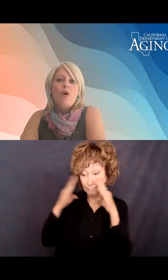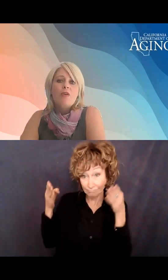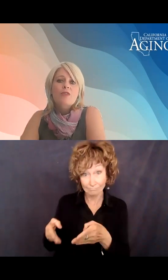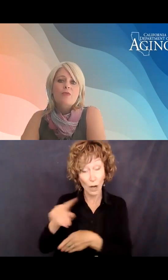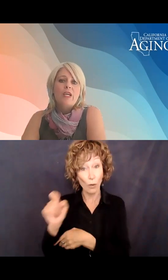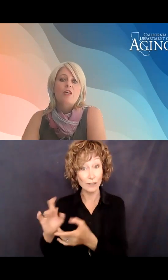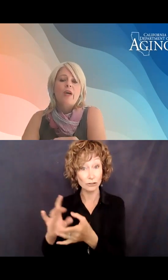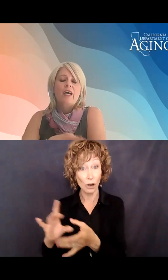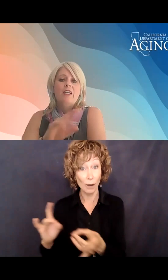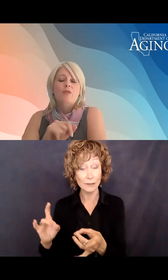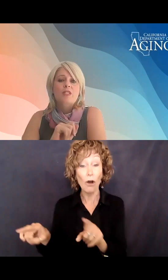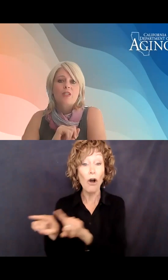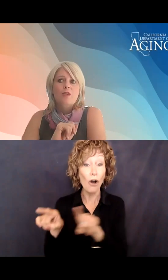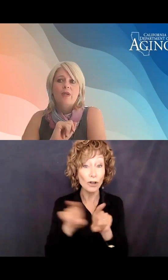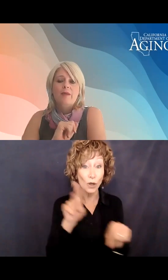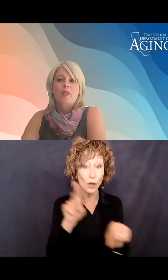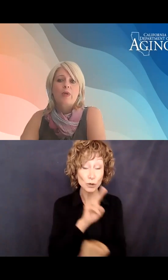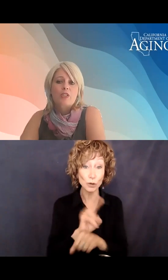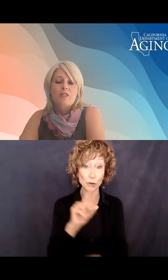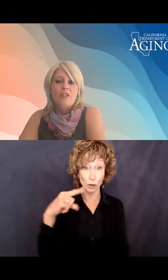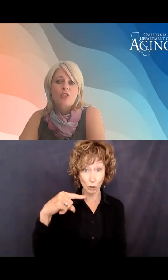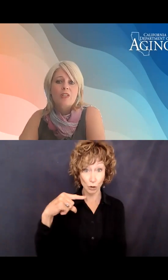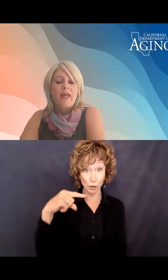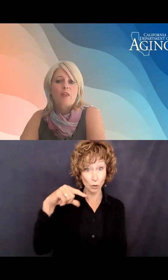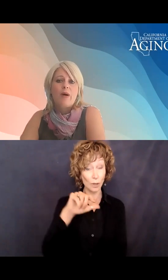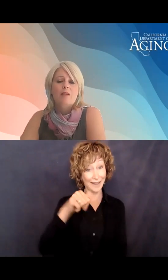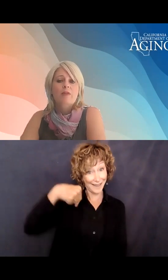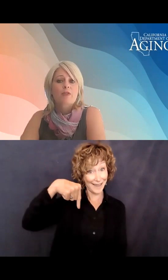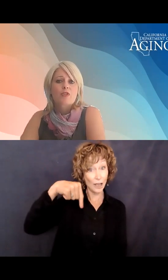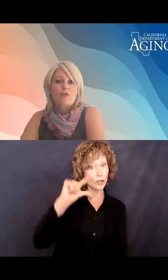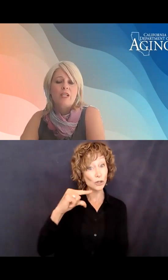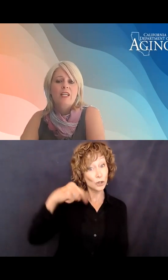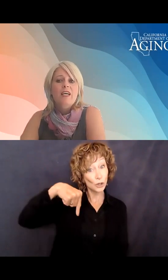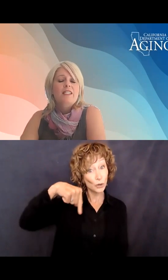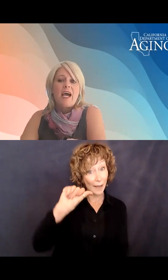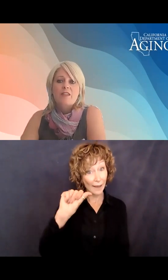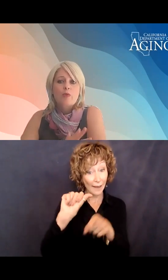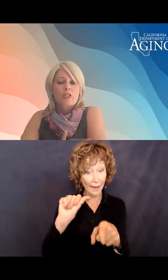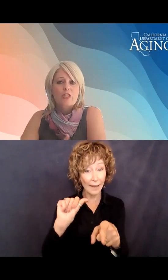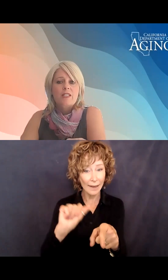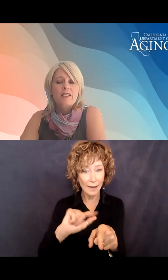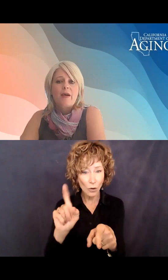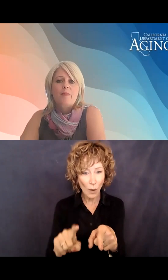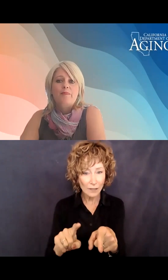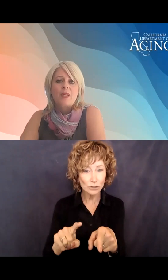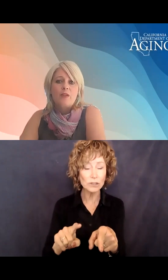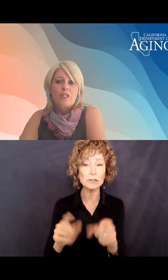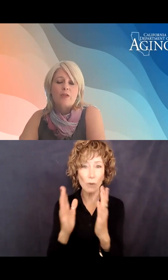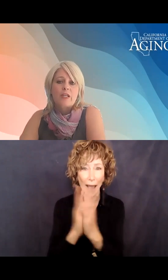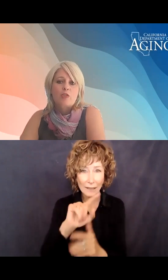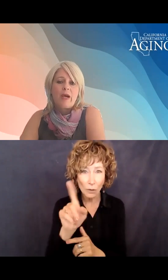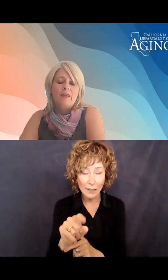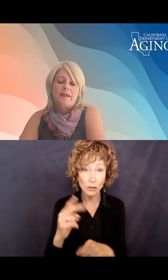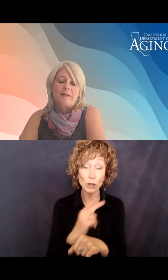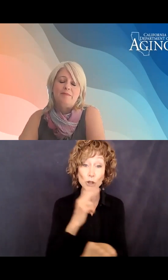but you also can go ahead and use the questions feature at the bottom of your screen to ask questions using